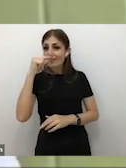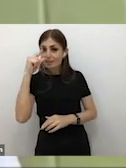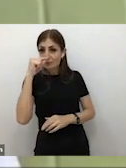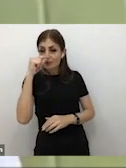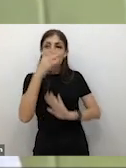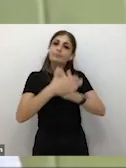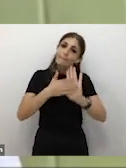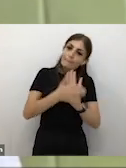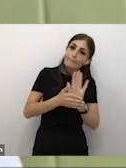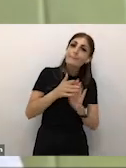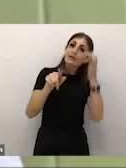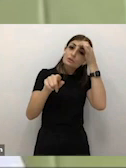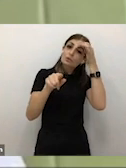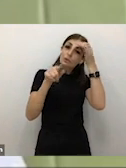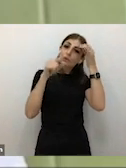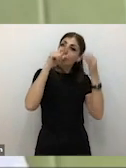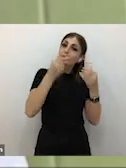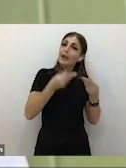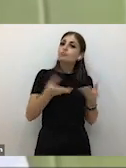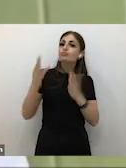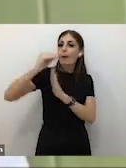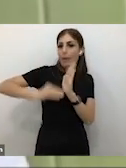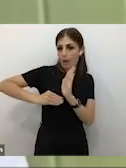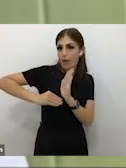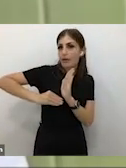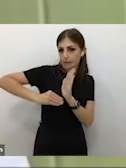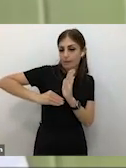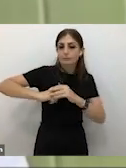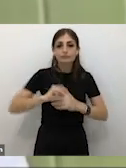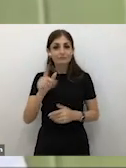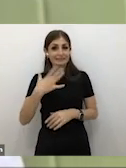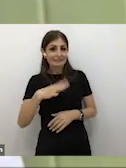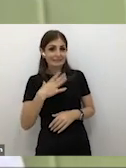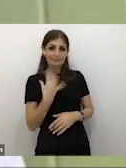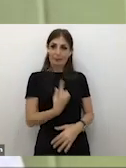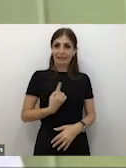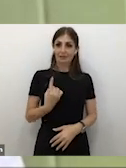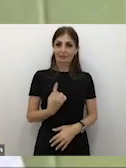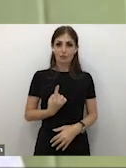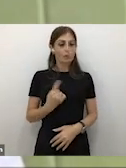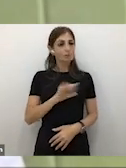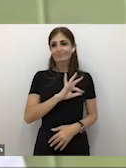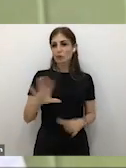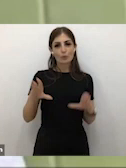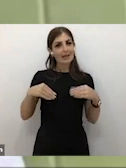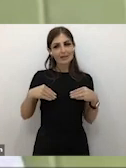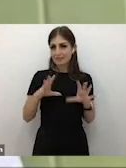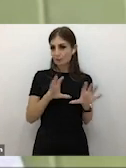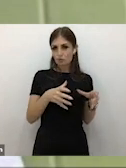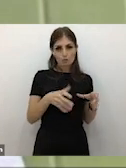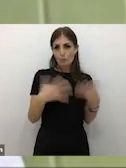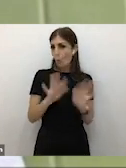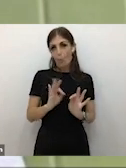this means that you're able to apply for the program. So you need to be an individual. We can't accept applications from groups